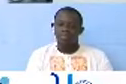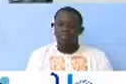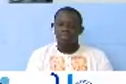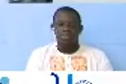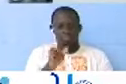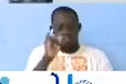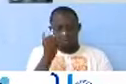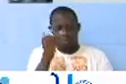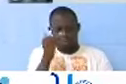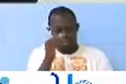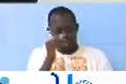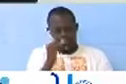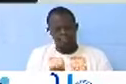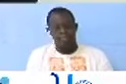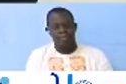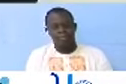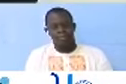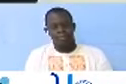Security,